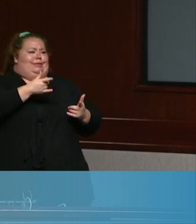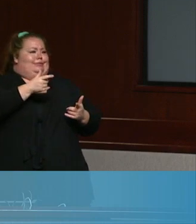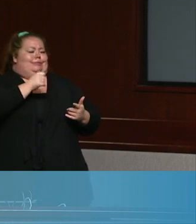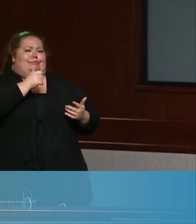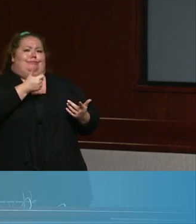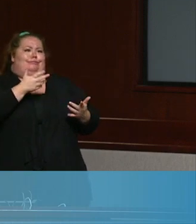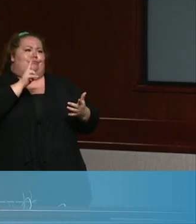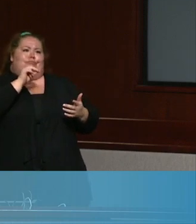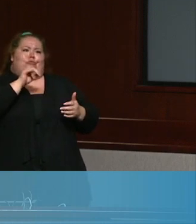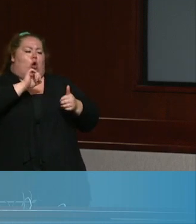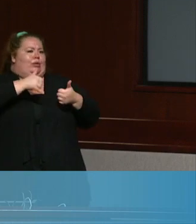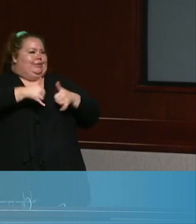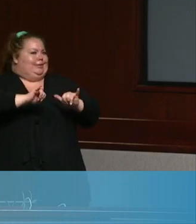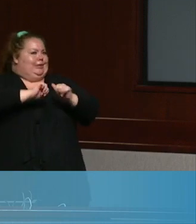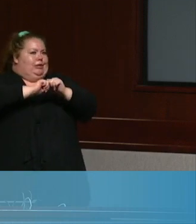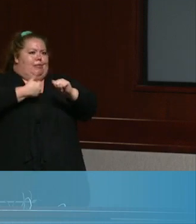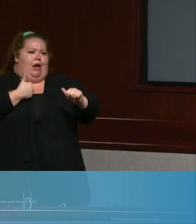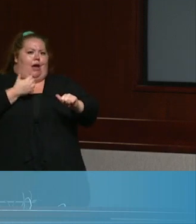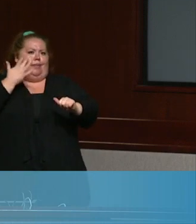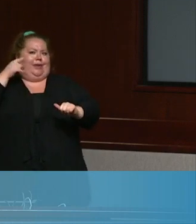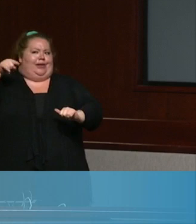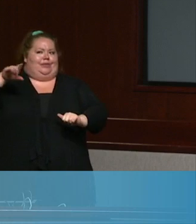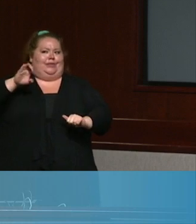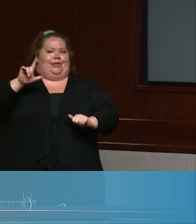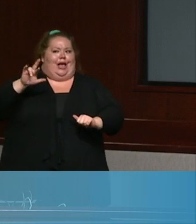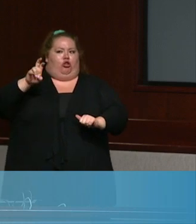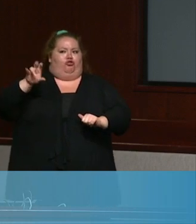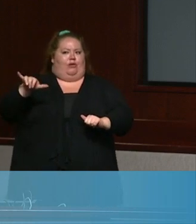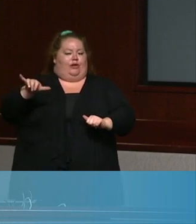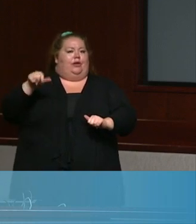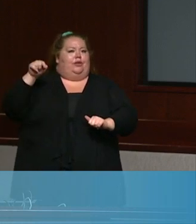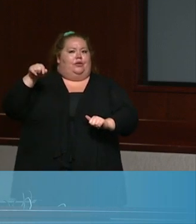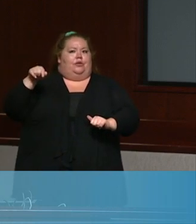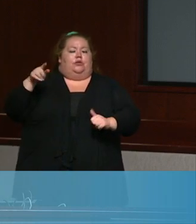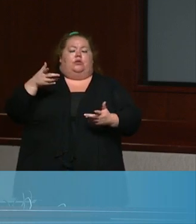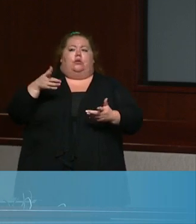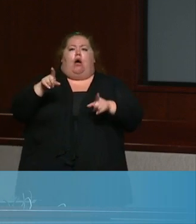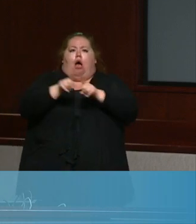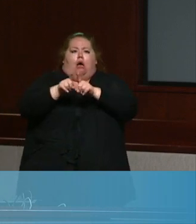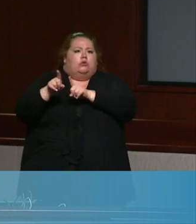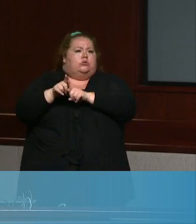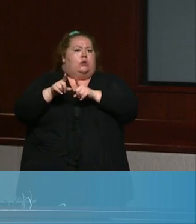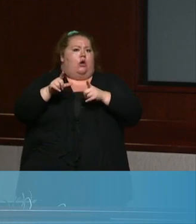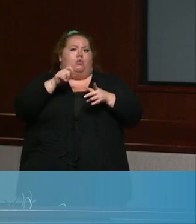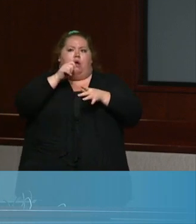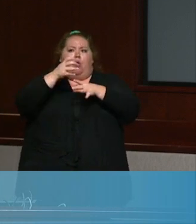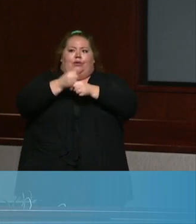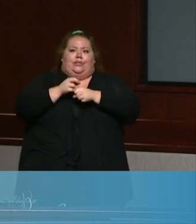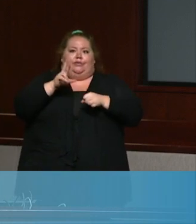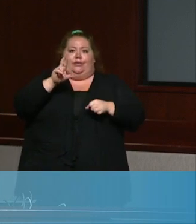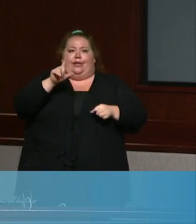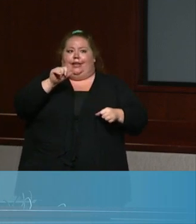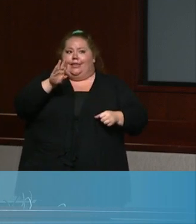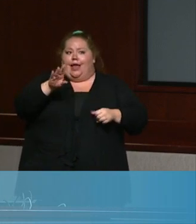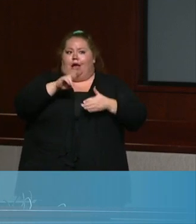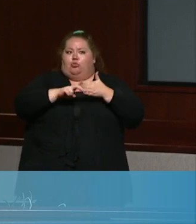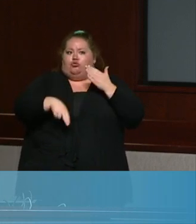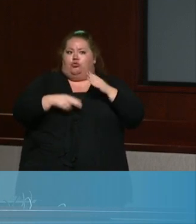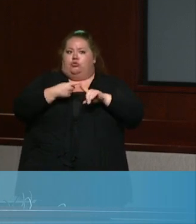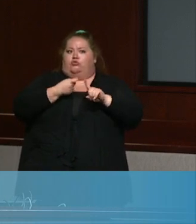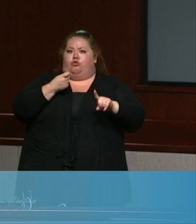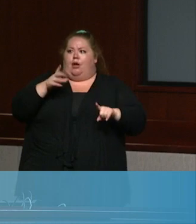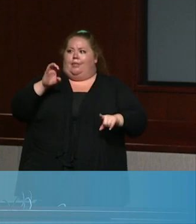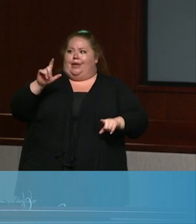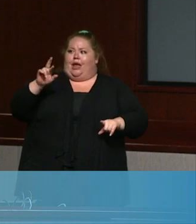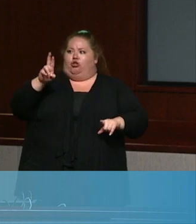being delayed? And since we aren't sending our lab results to Cal Ready, where else are we going to be sending